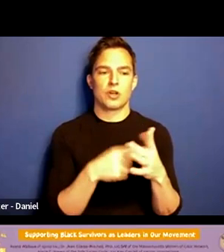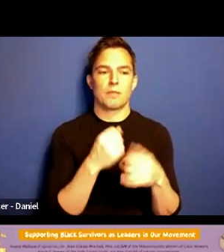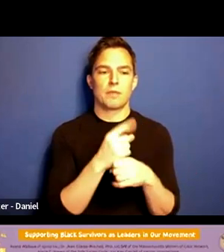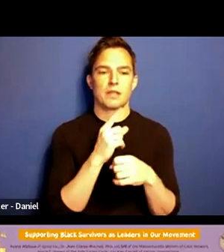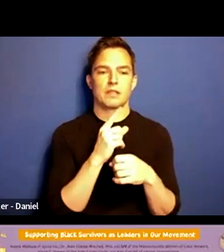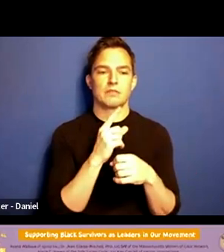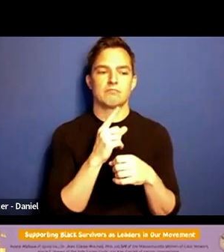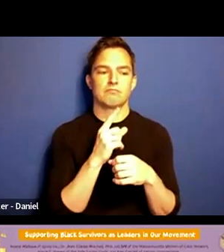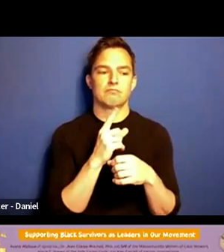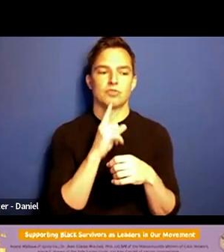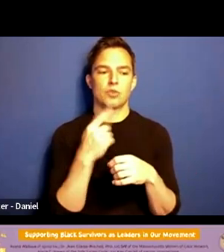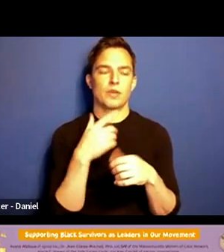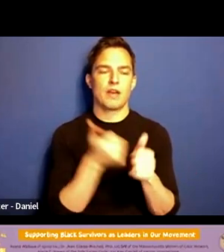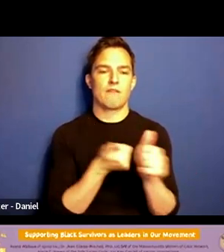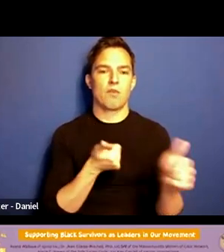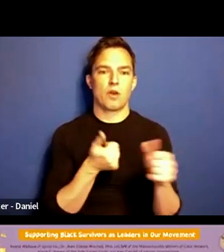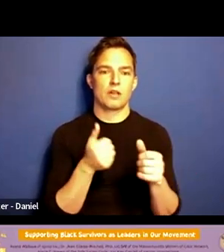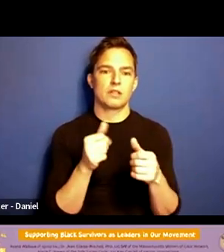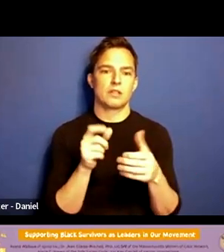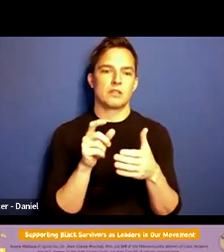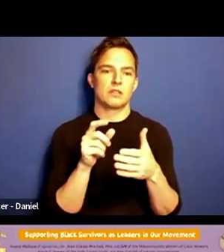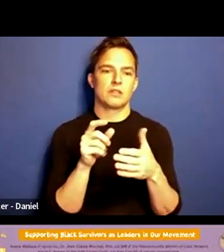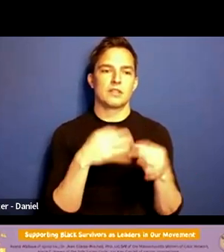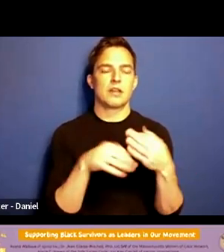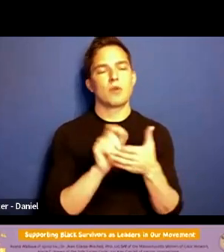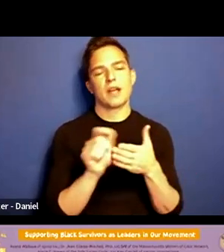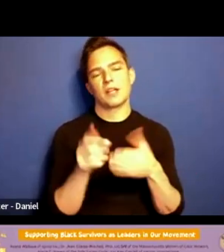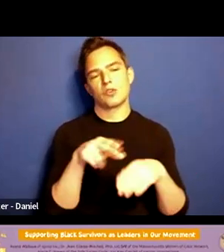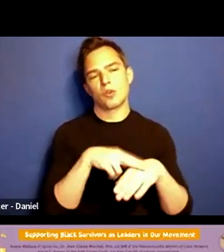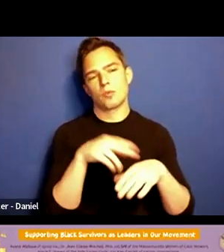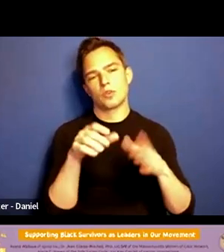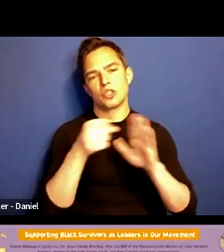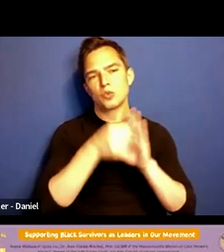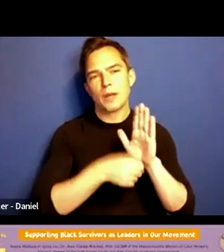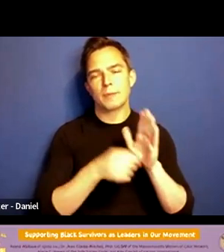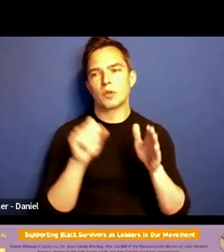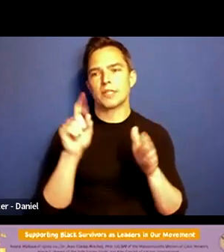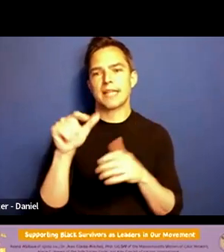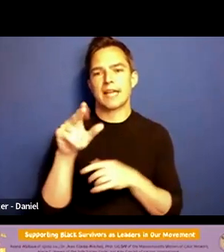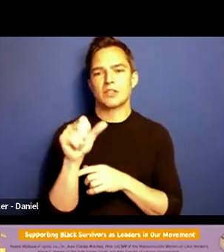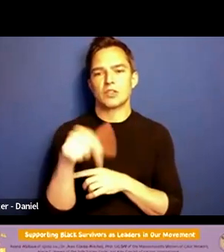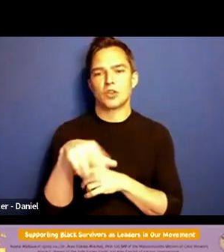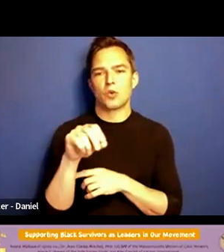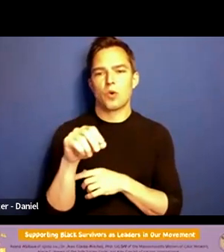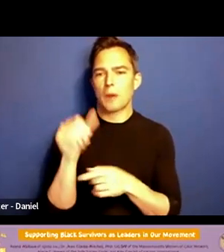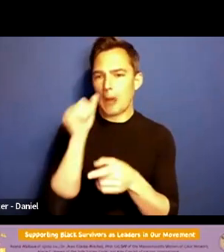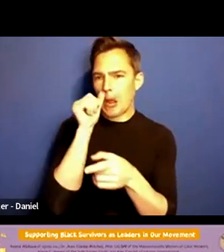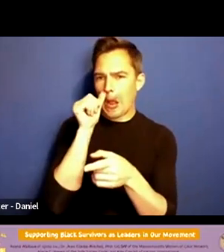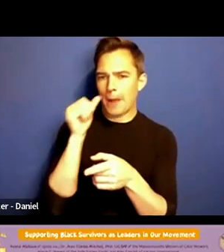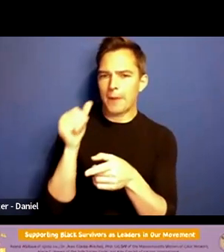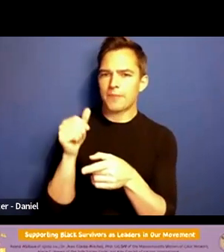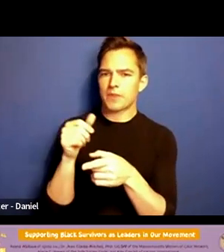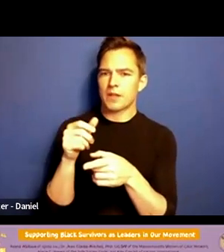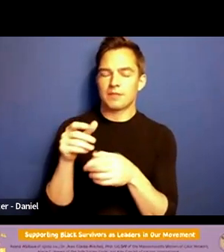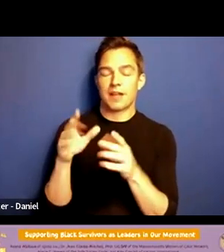avoid or writing out of our usual script or usual status quo? hate to be the person to bring it up again, but